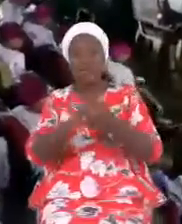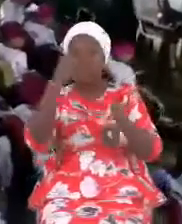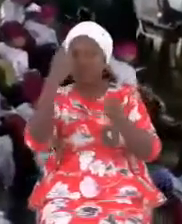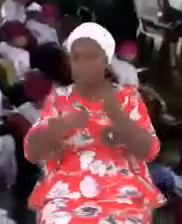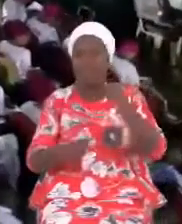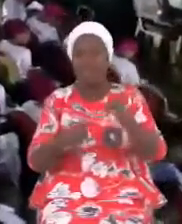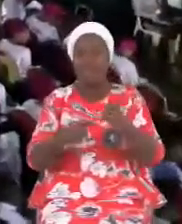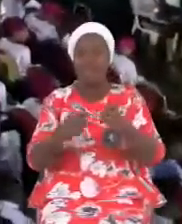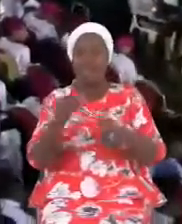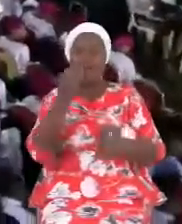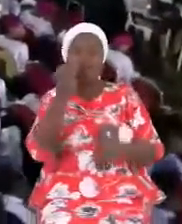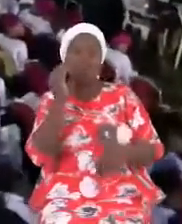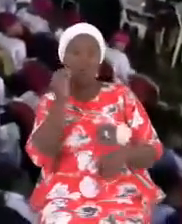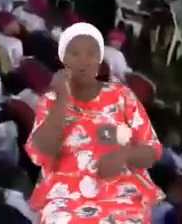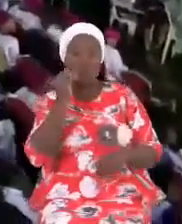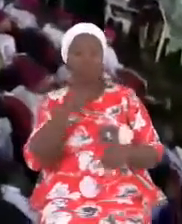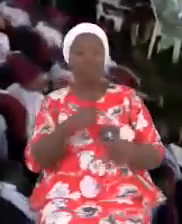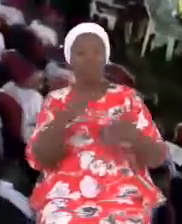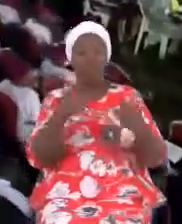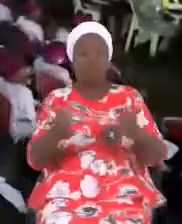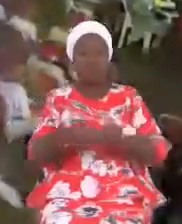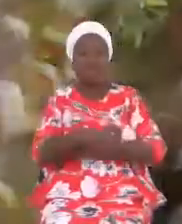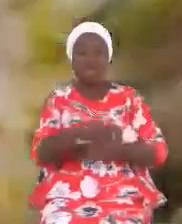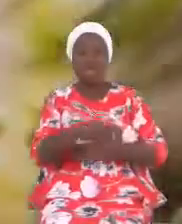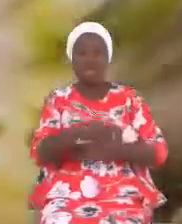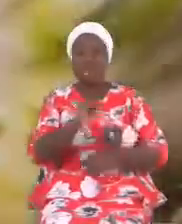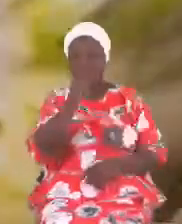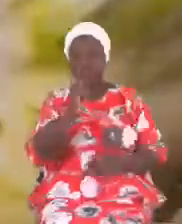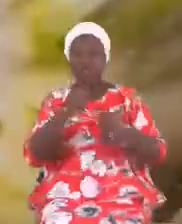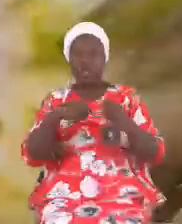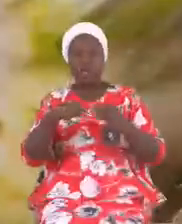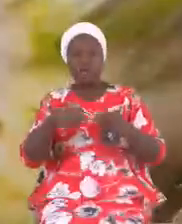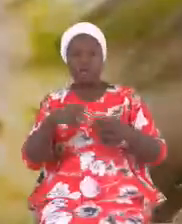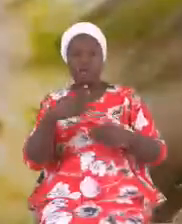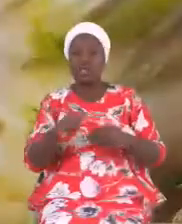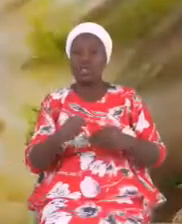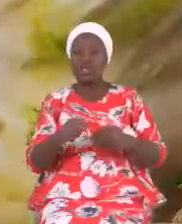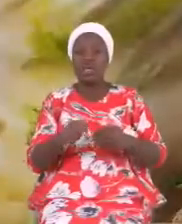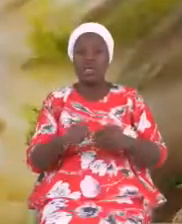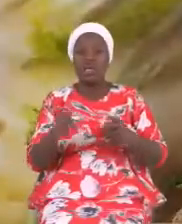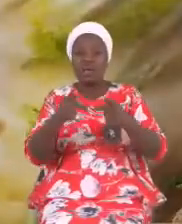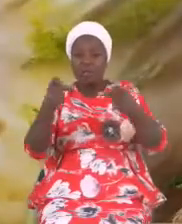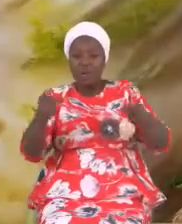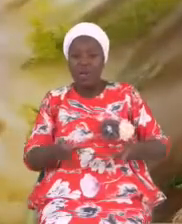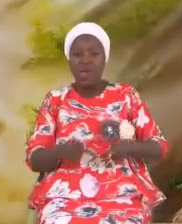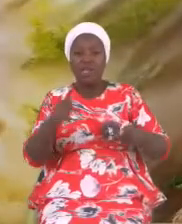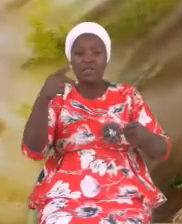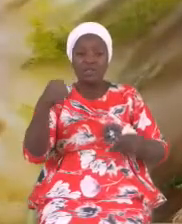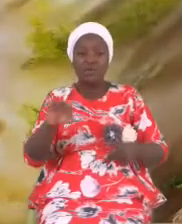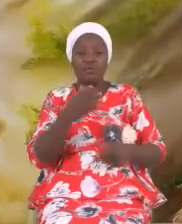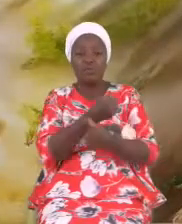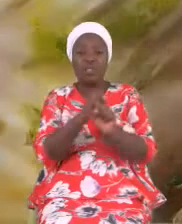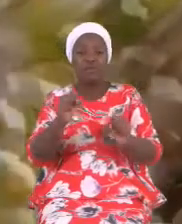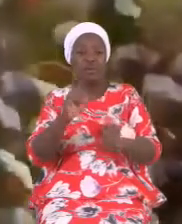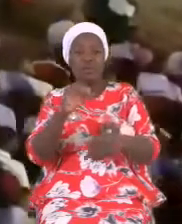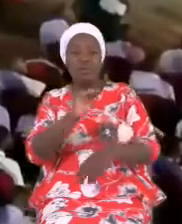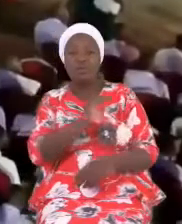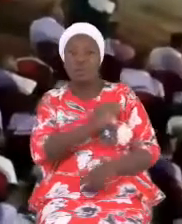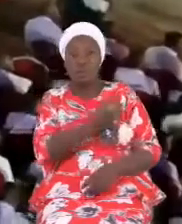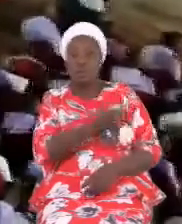today. I'm talking about the habitation of saved souls and of the angels